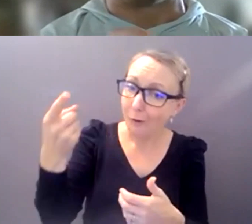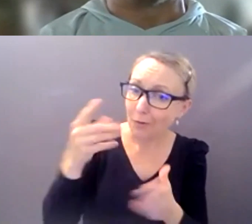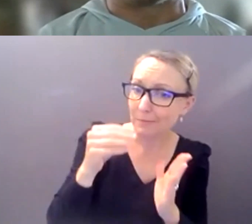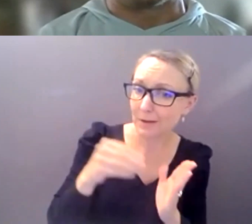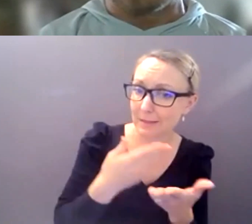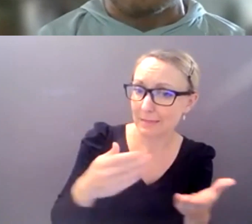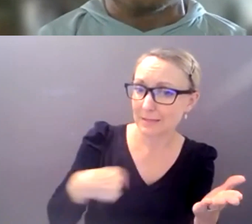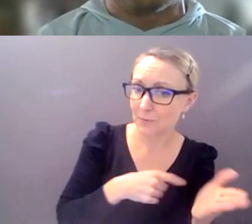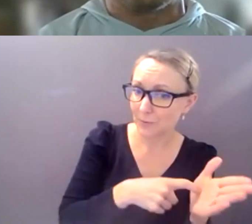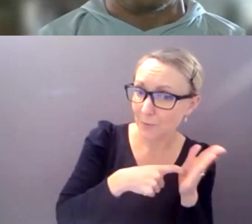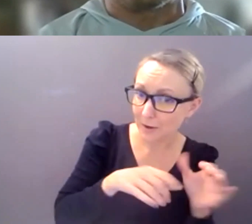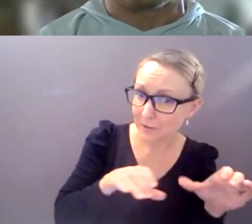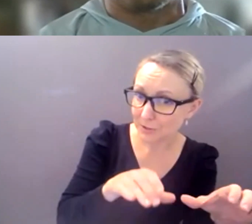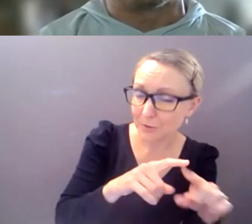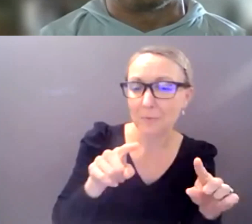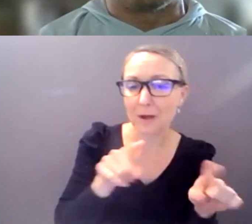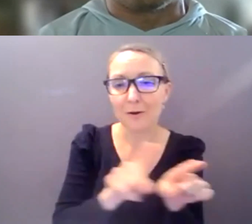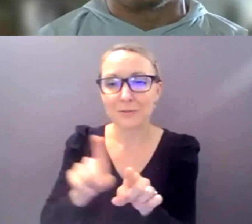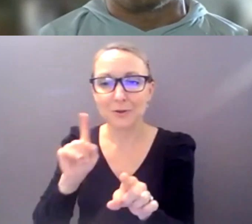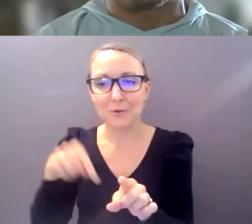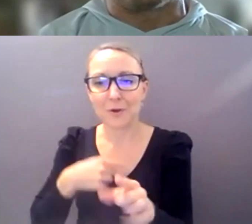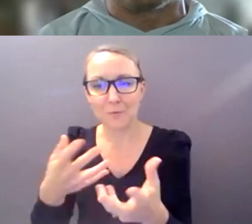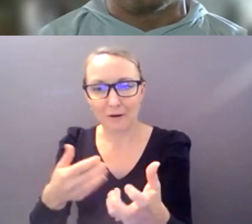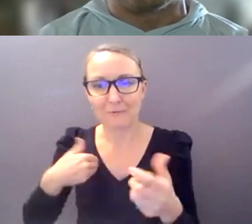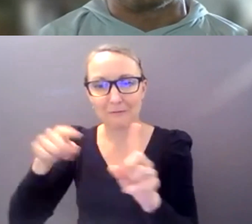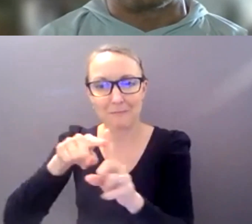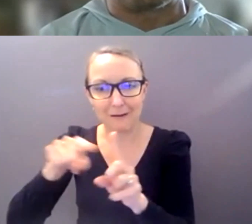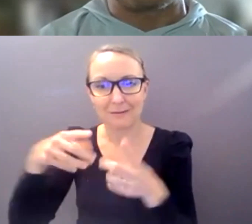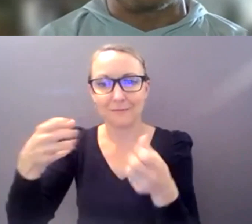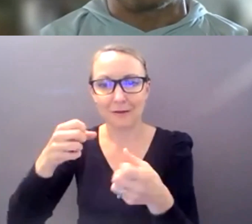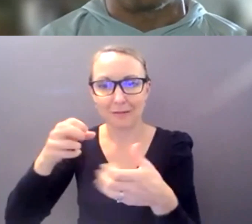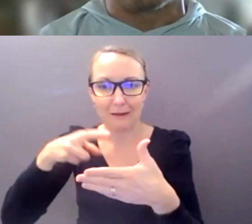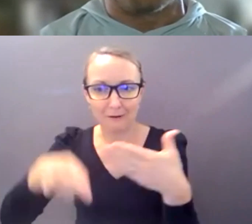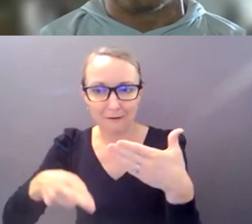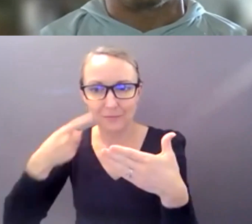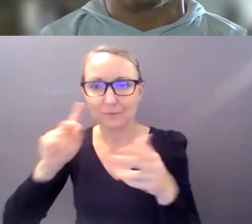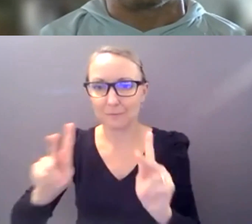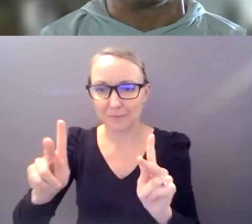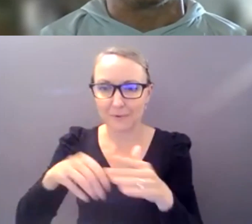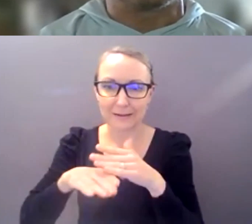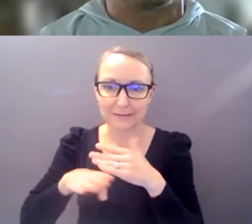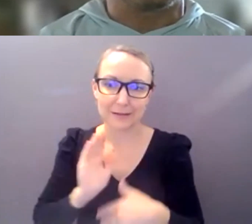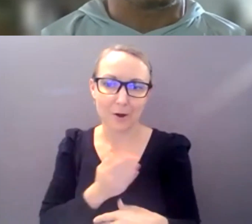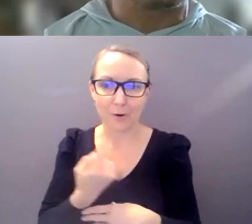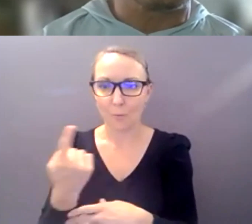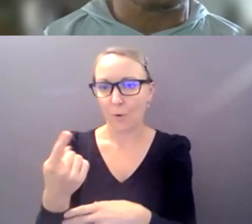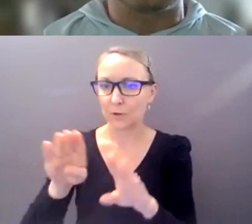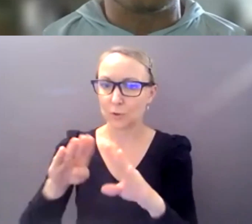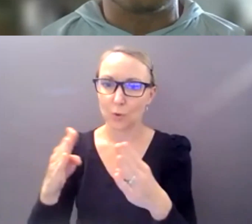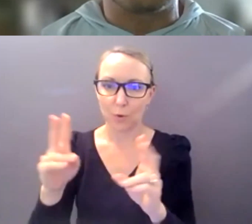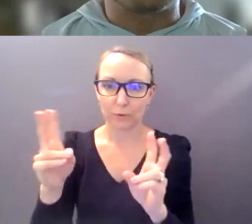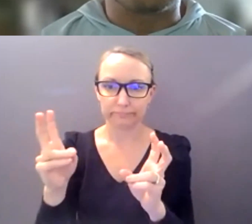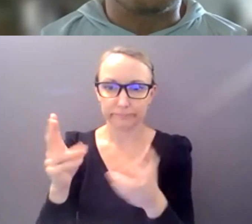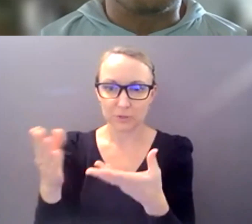also demonstrating positive health outcomes for the community members that are accessing our one-door services.